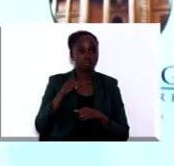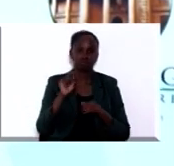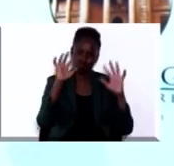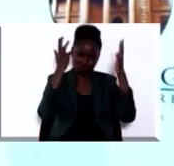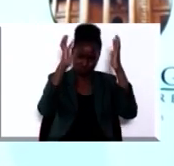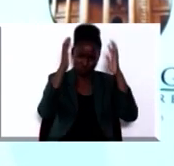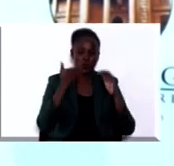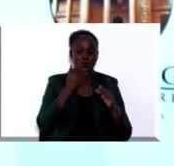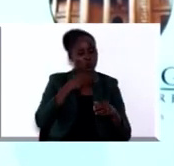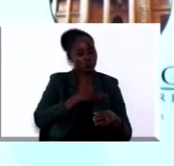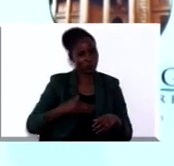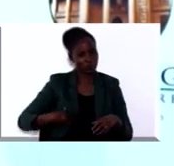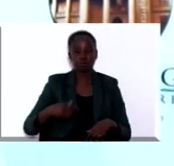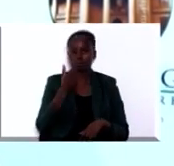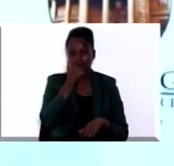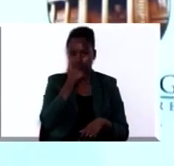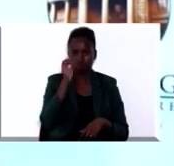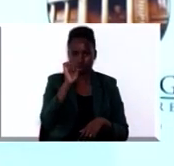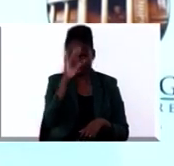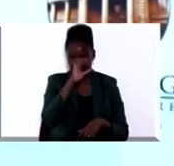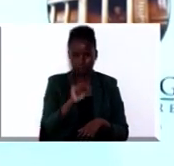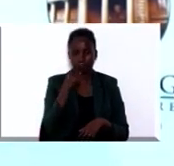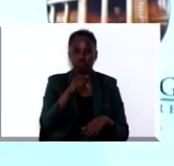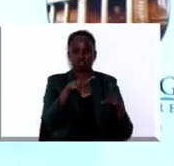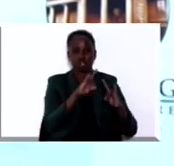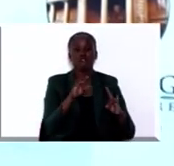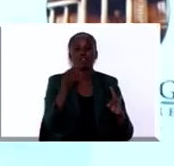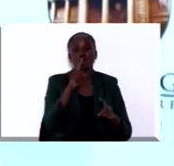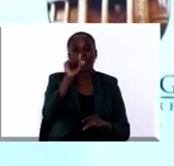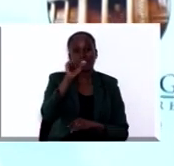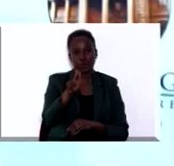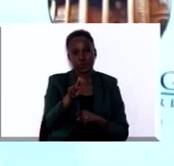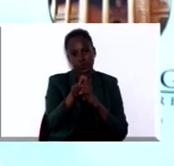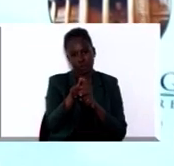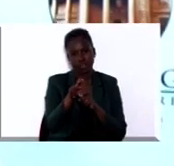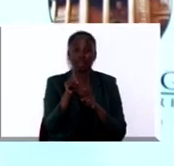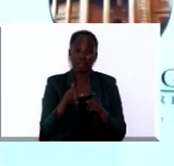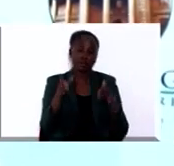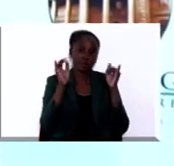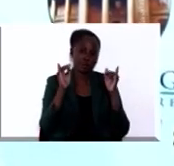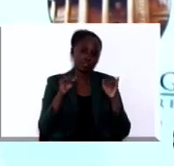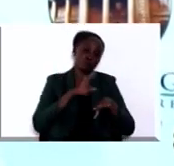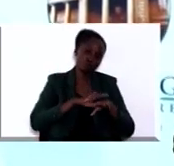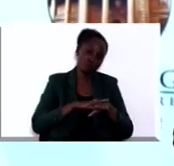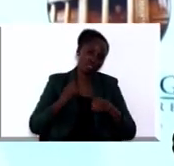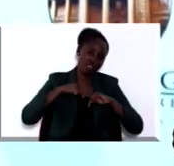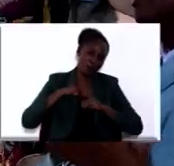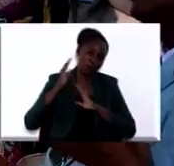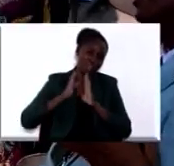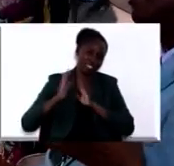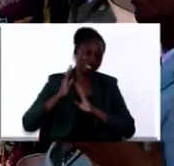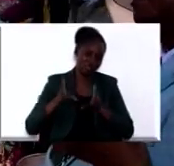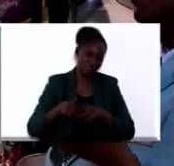President Ramaphosa for his assumption of the chair of the AU at this critical moment in our history.